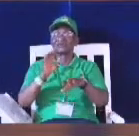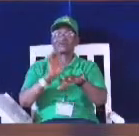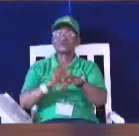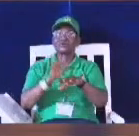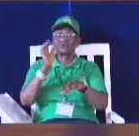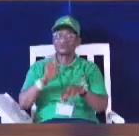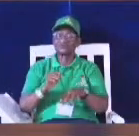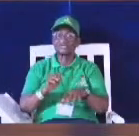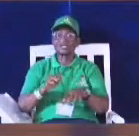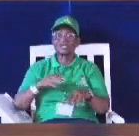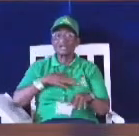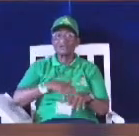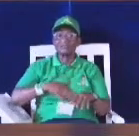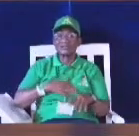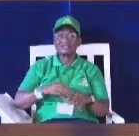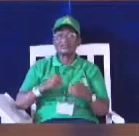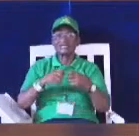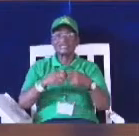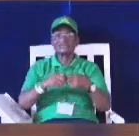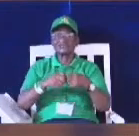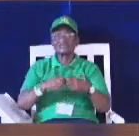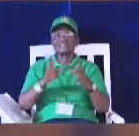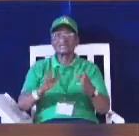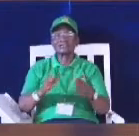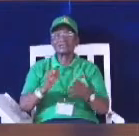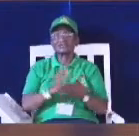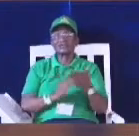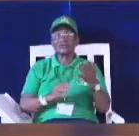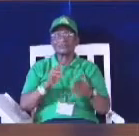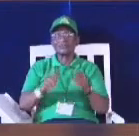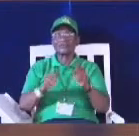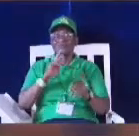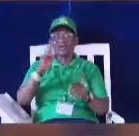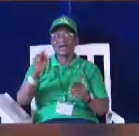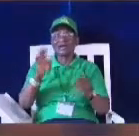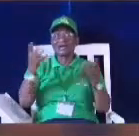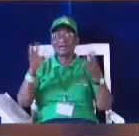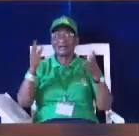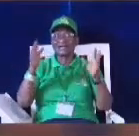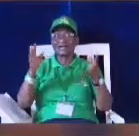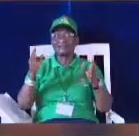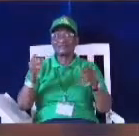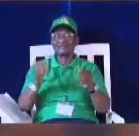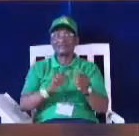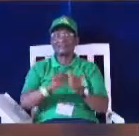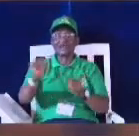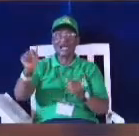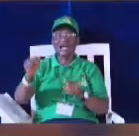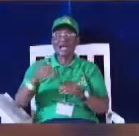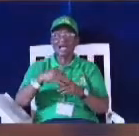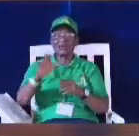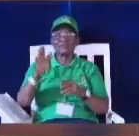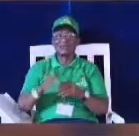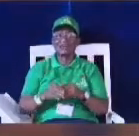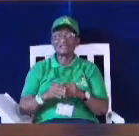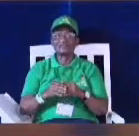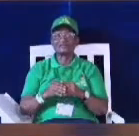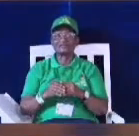Please, engineers, some people are clapping. Far away.